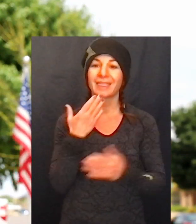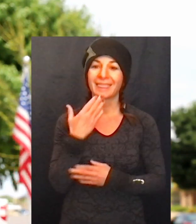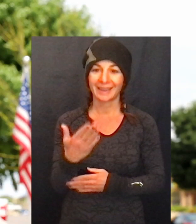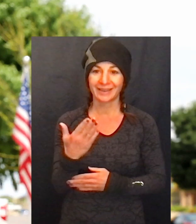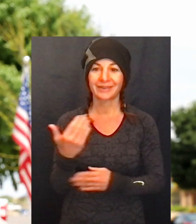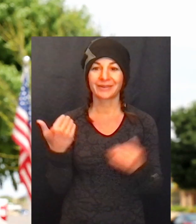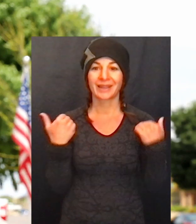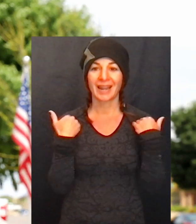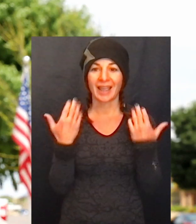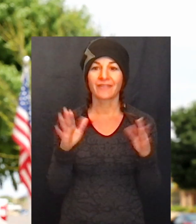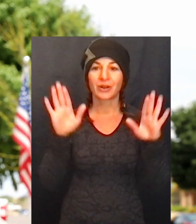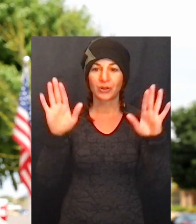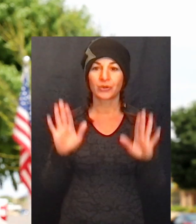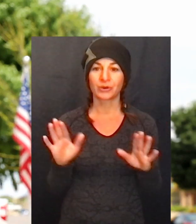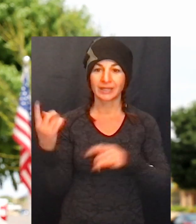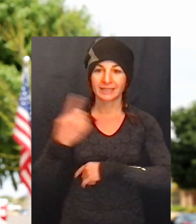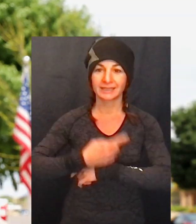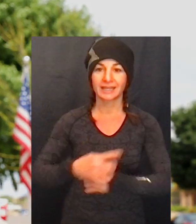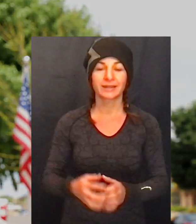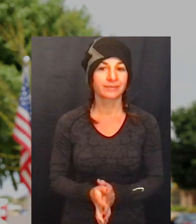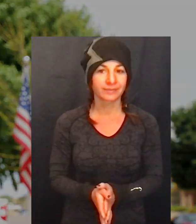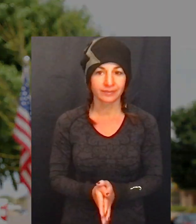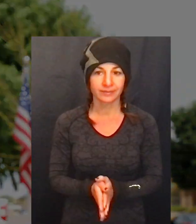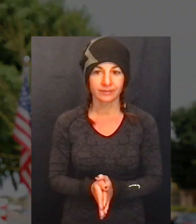all. Thank you and have a glorious day.